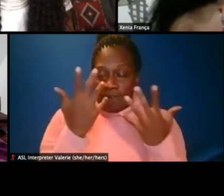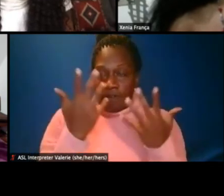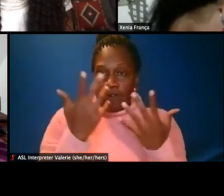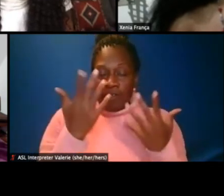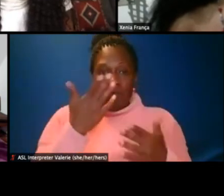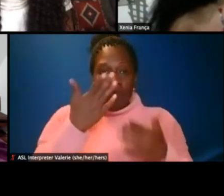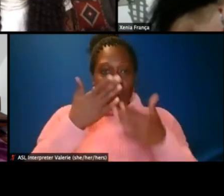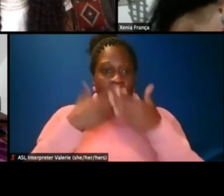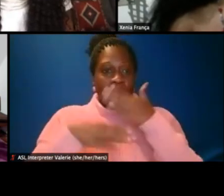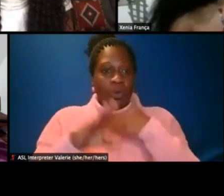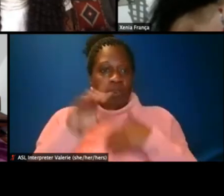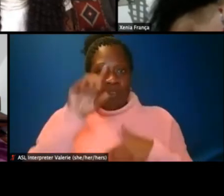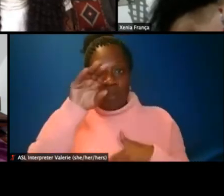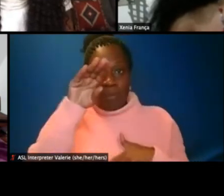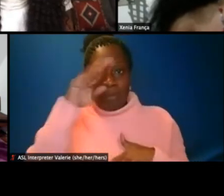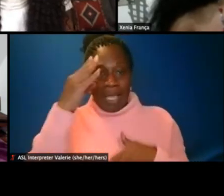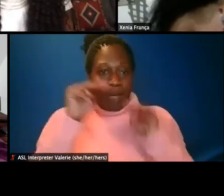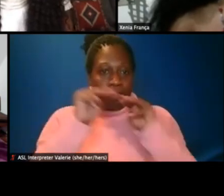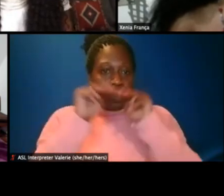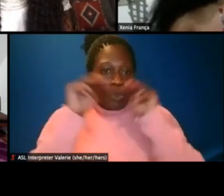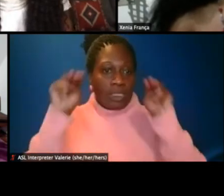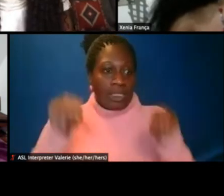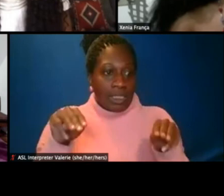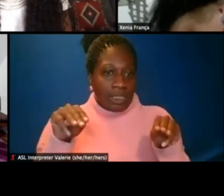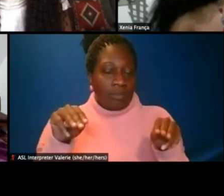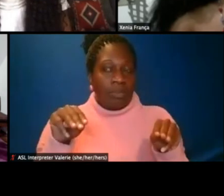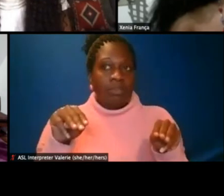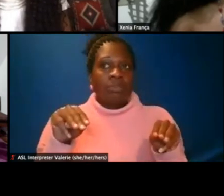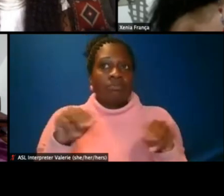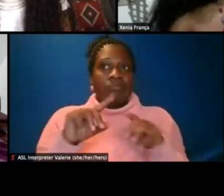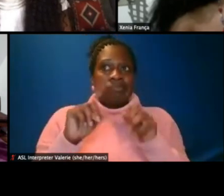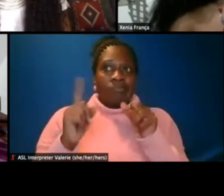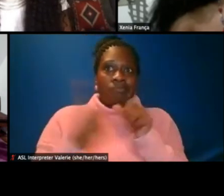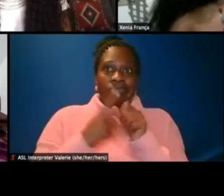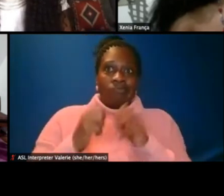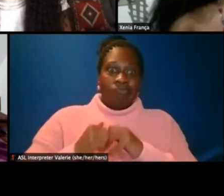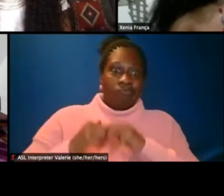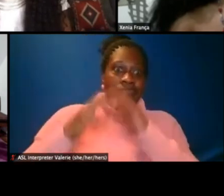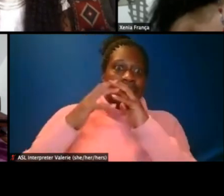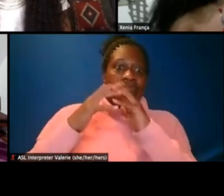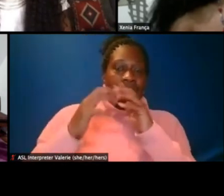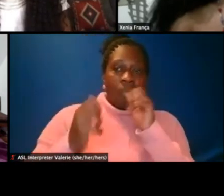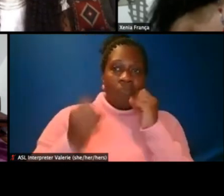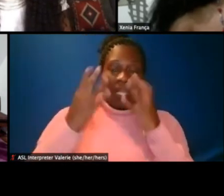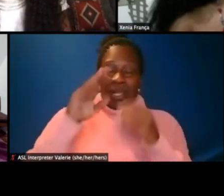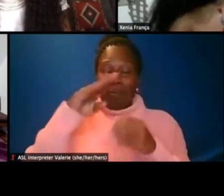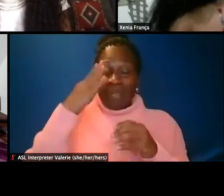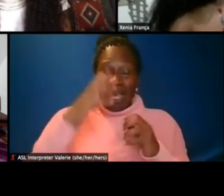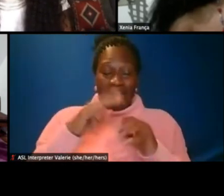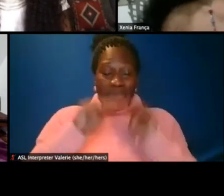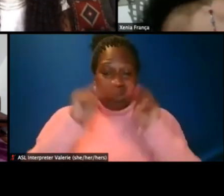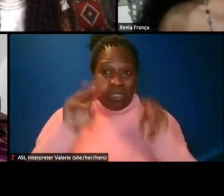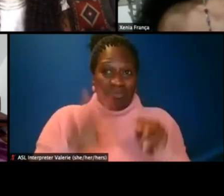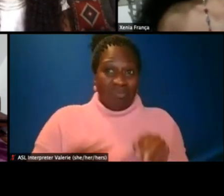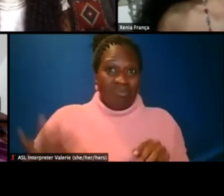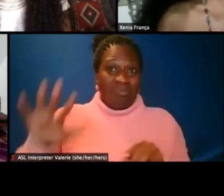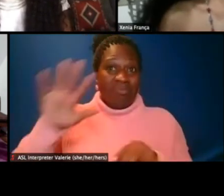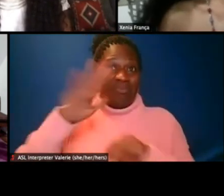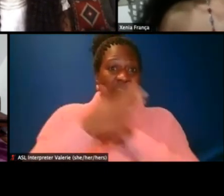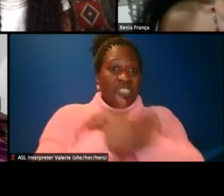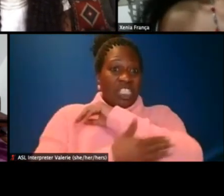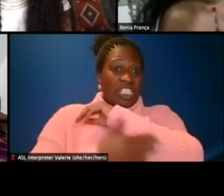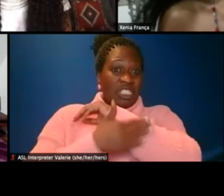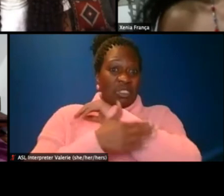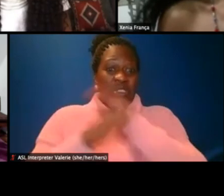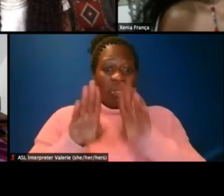birth of Black museums. Right? Many Black museums throughout the country